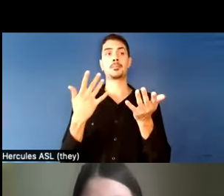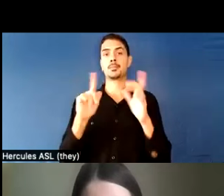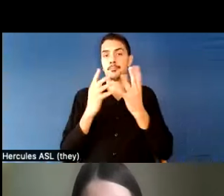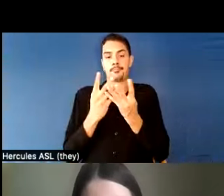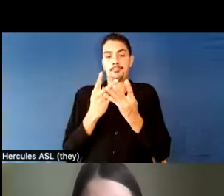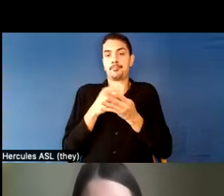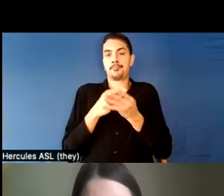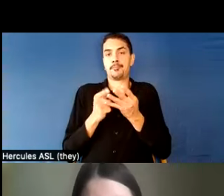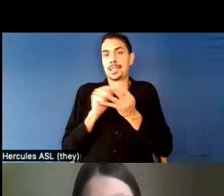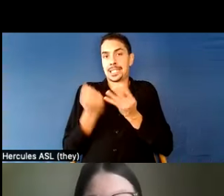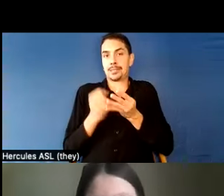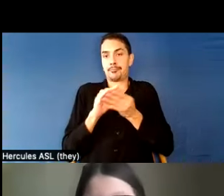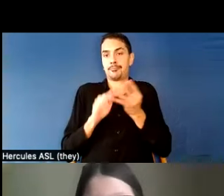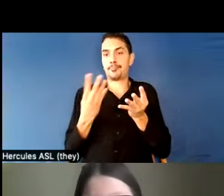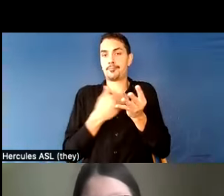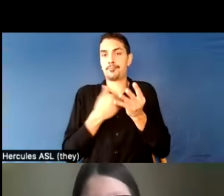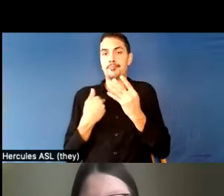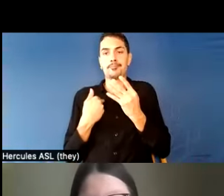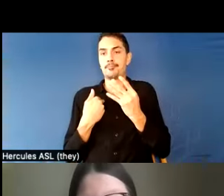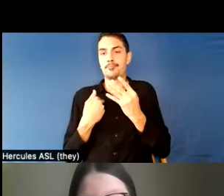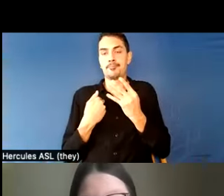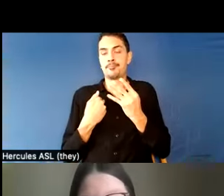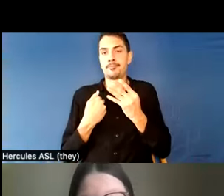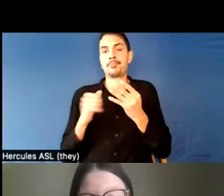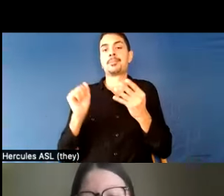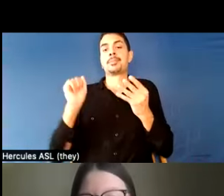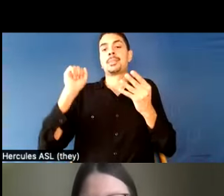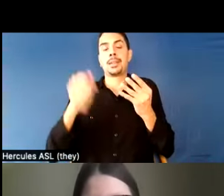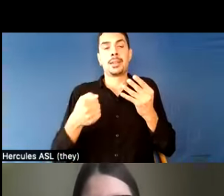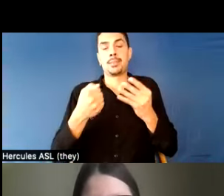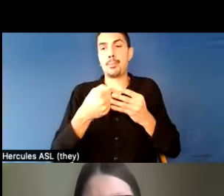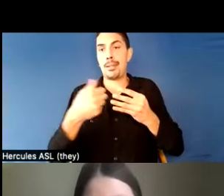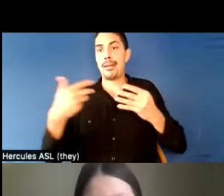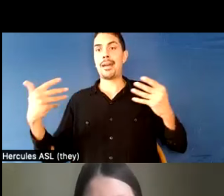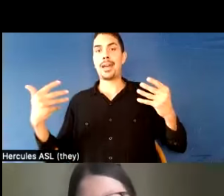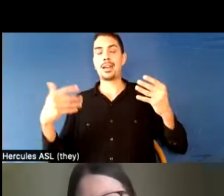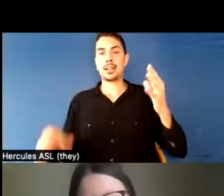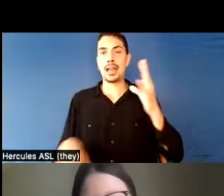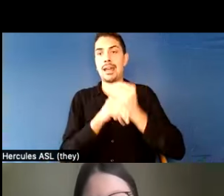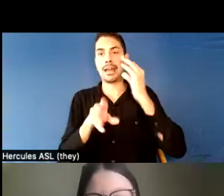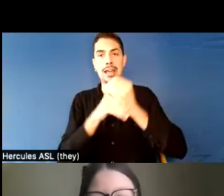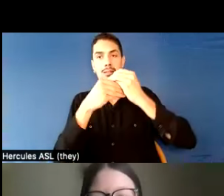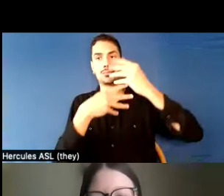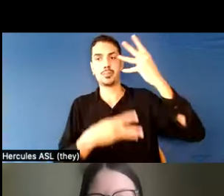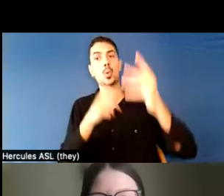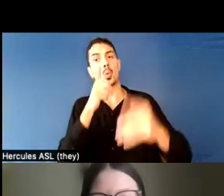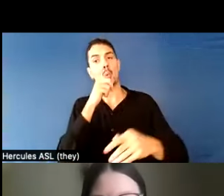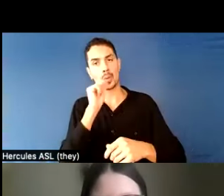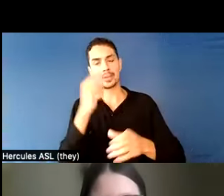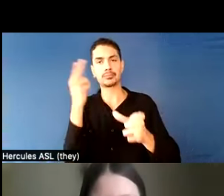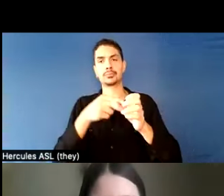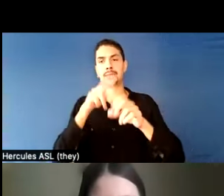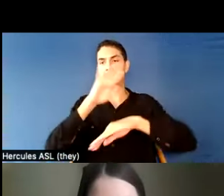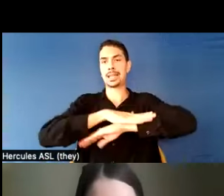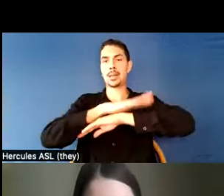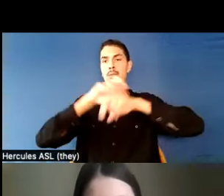4 or 5 members to really be thinking about who all needs to be at the table and who within your unique